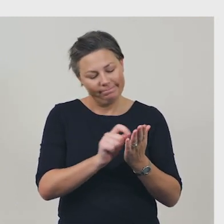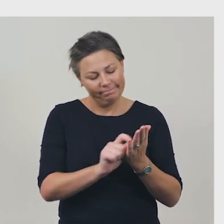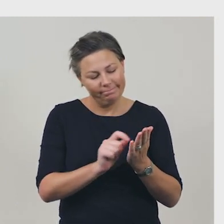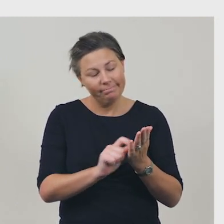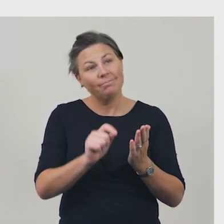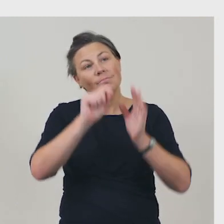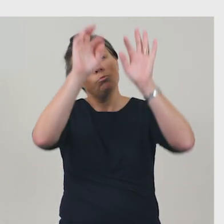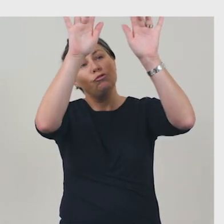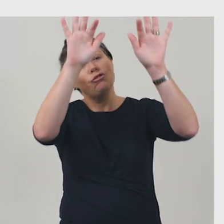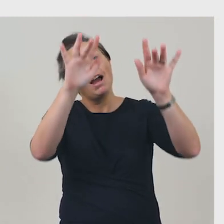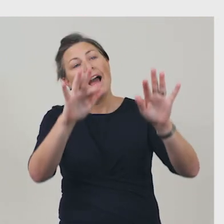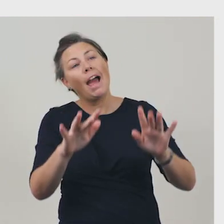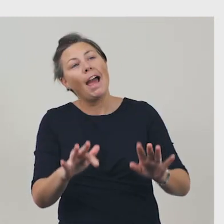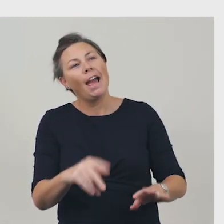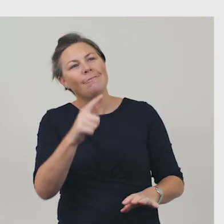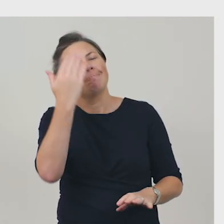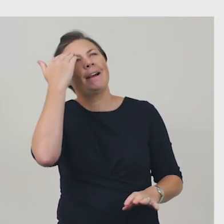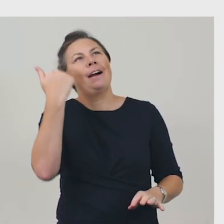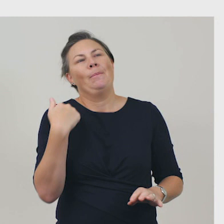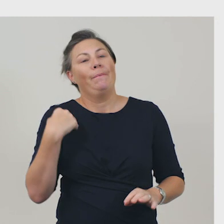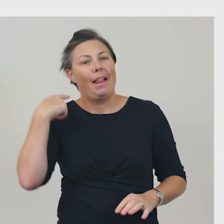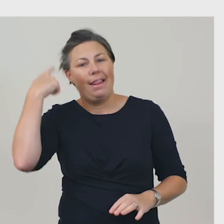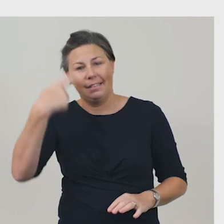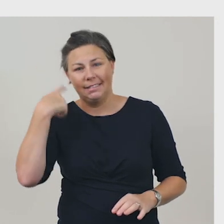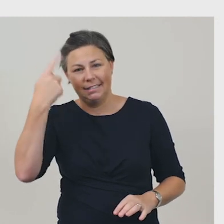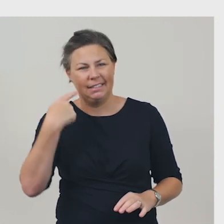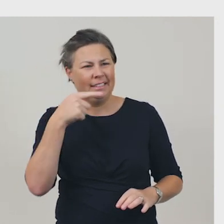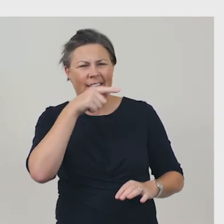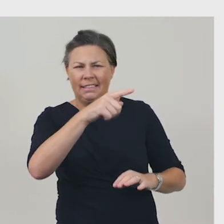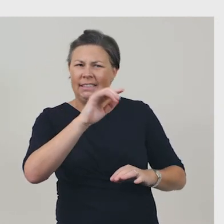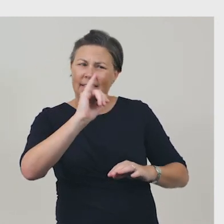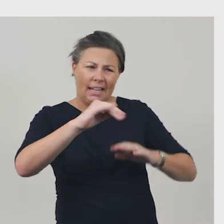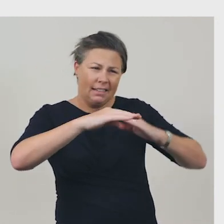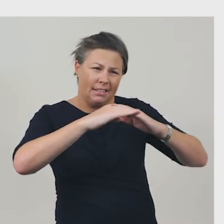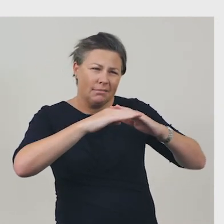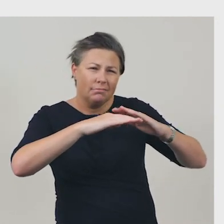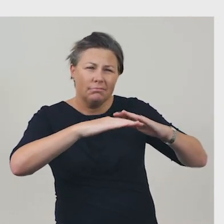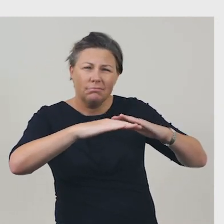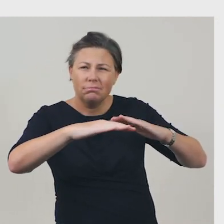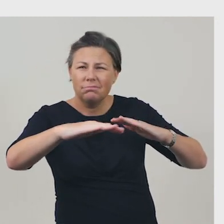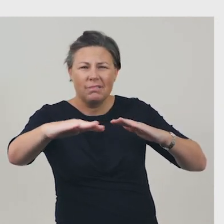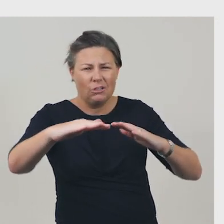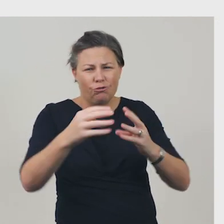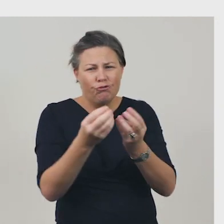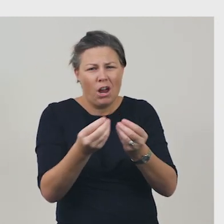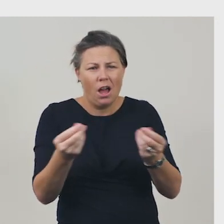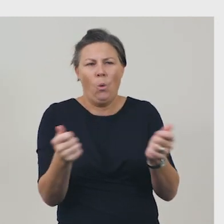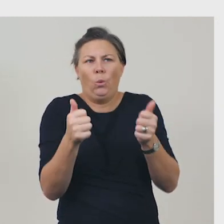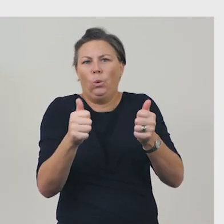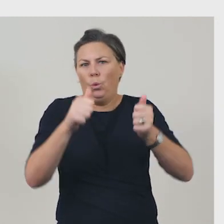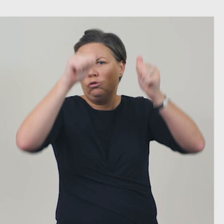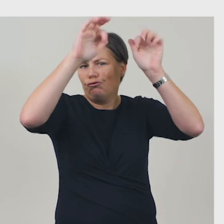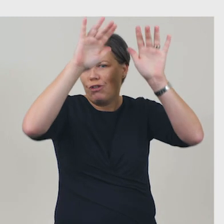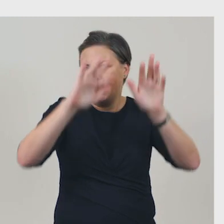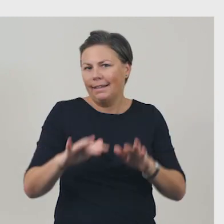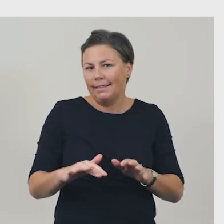London. The land really needs a soaking as it has been so dry for so long. I occasionally become so very homesick